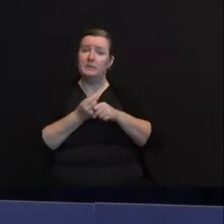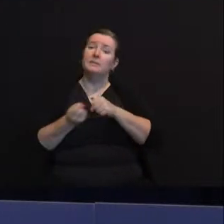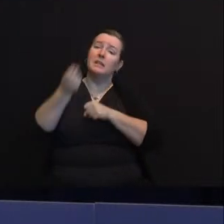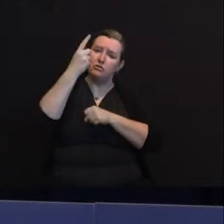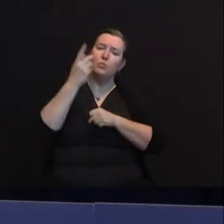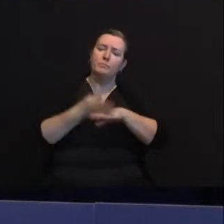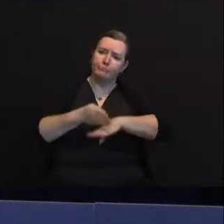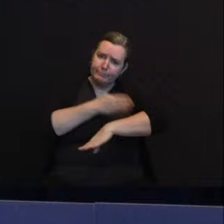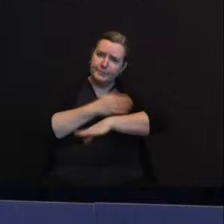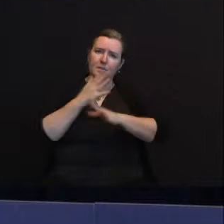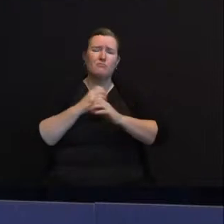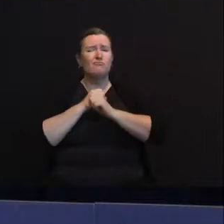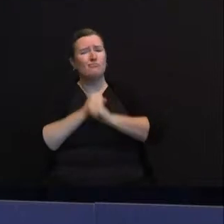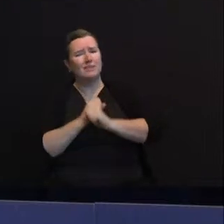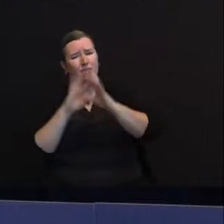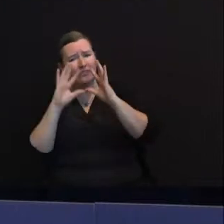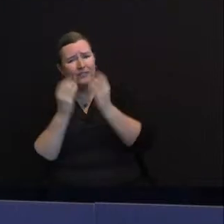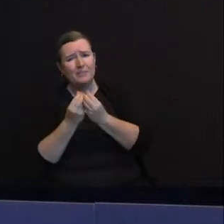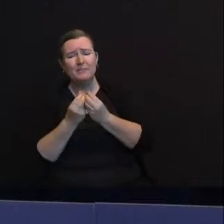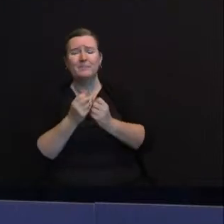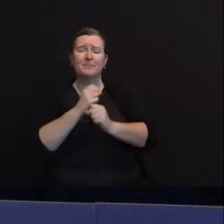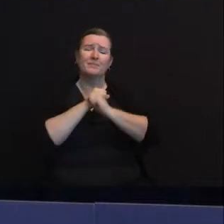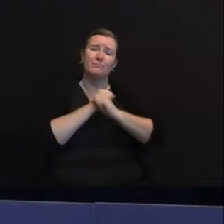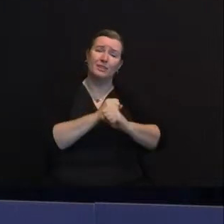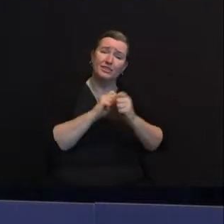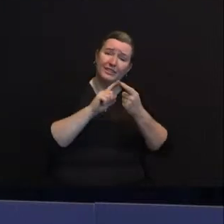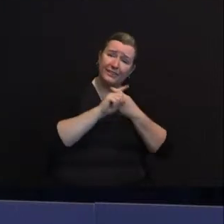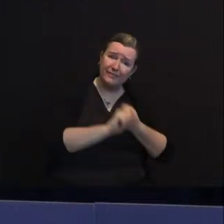your loved ones, your own families, and the health of our